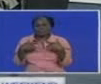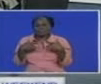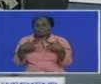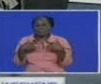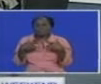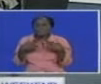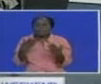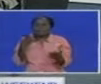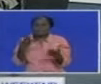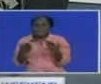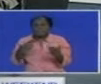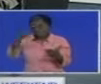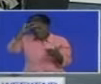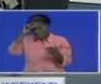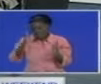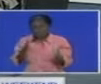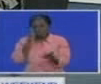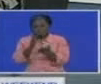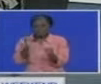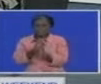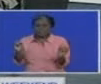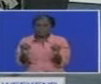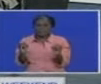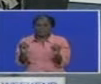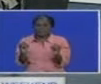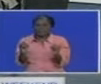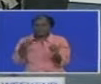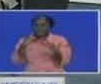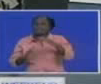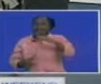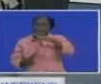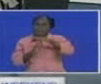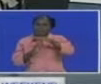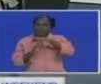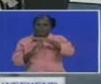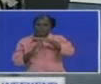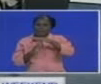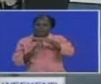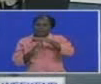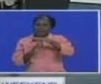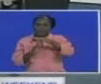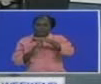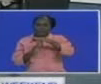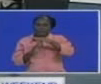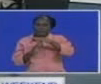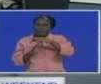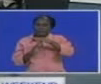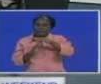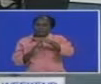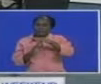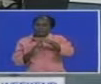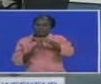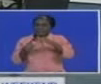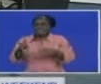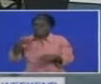he was acting on instructions. Maybe by his governor, we are not sure. He's above by law. No, by constitution. He's helping to contextualize the problem. Yes. And this is not the correct